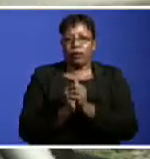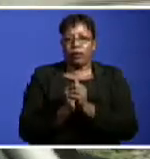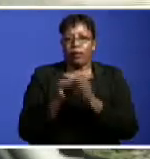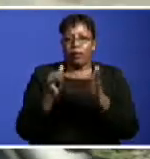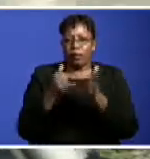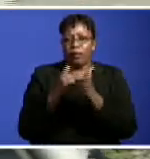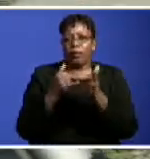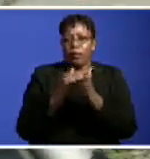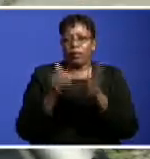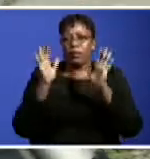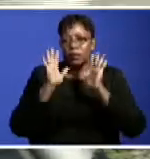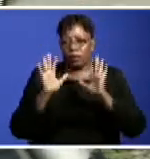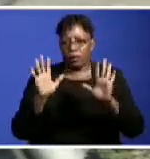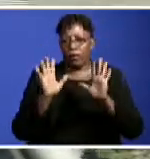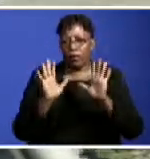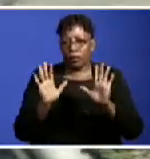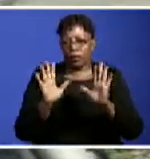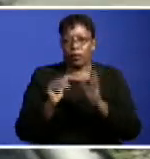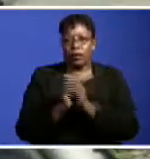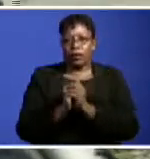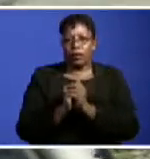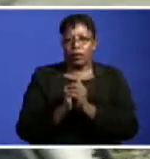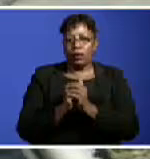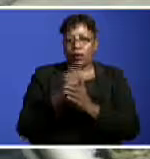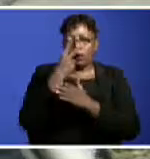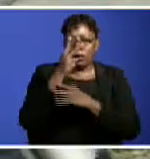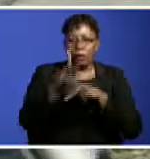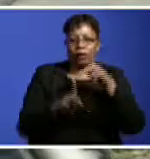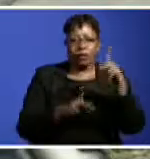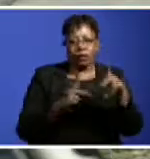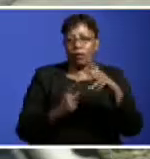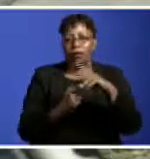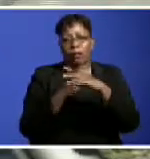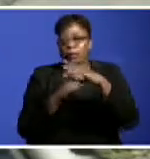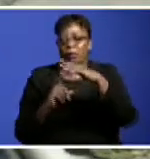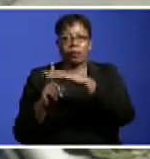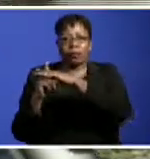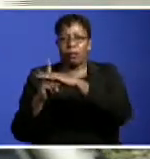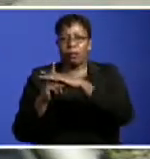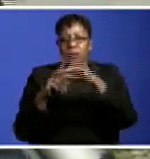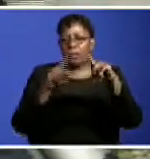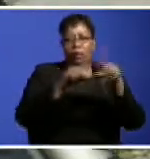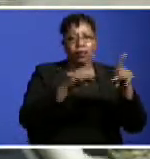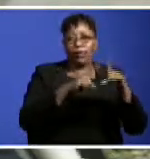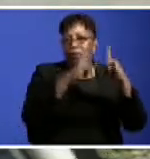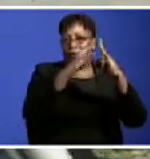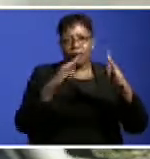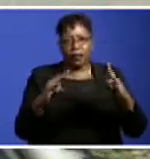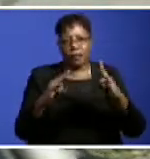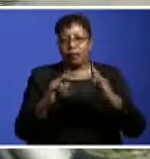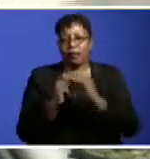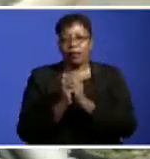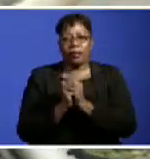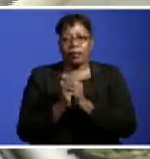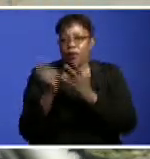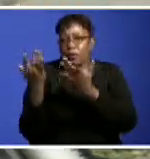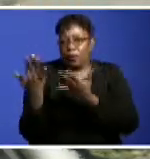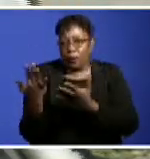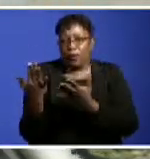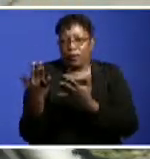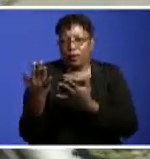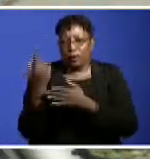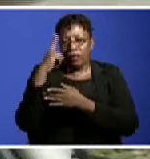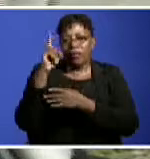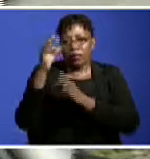phenomenal. Outside of that, you would normally see, people popping up with tents on the side of the street and everything, or waiting for a